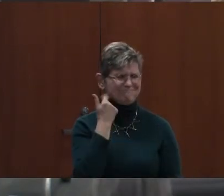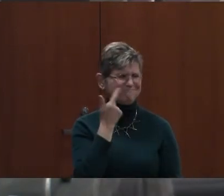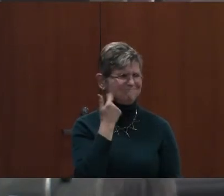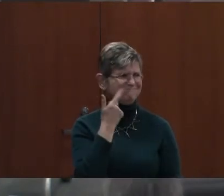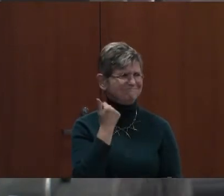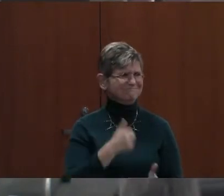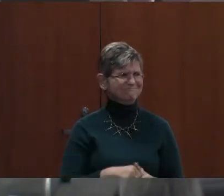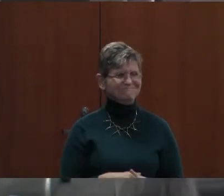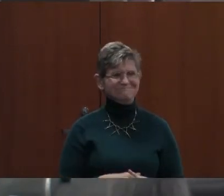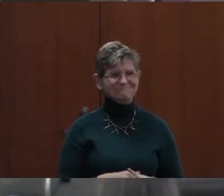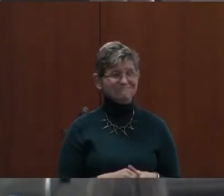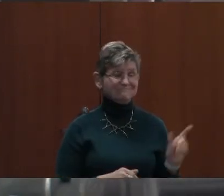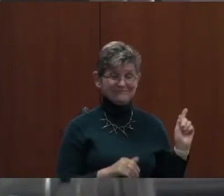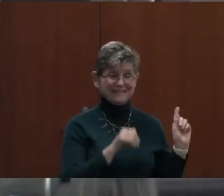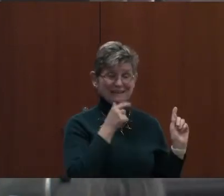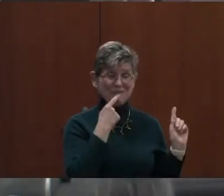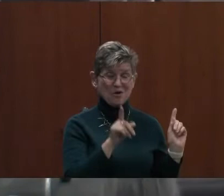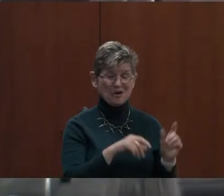else?